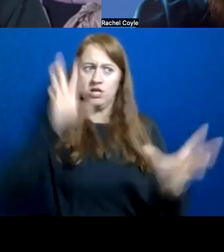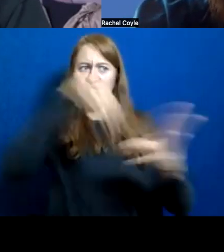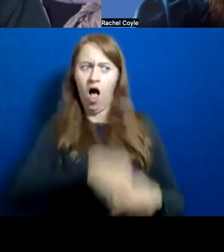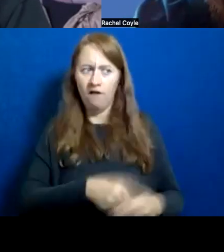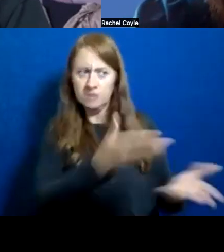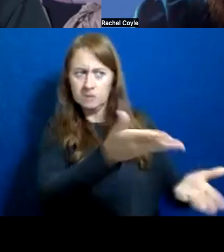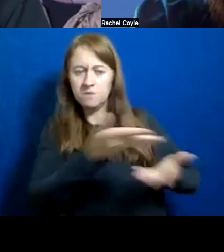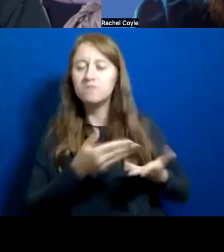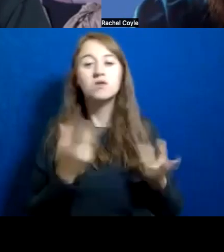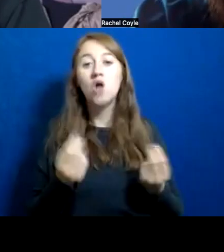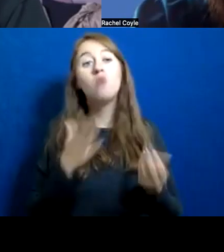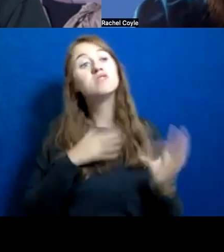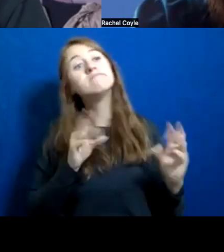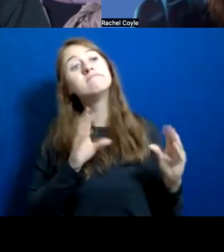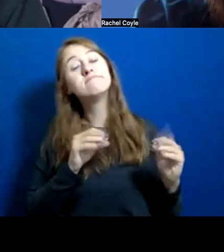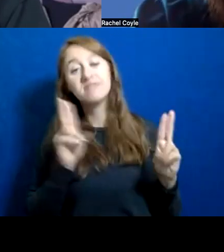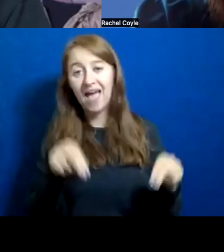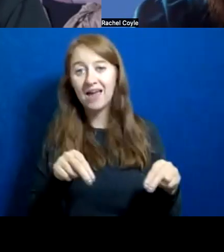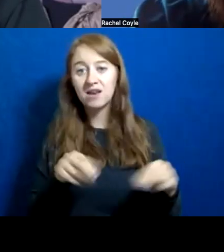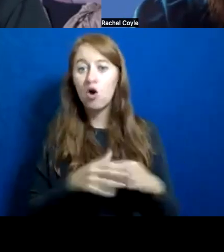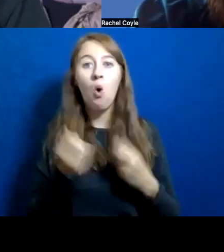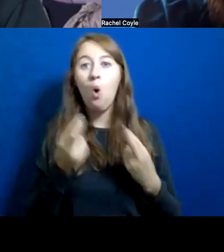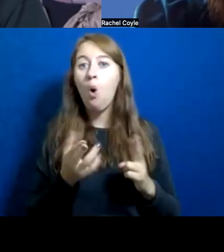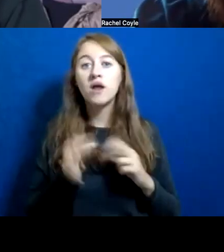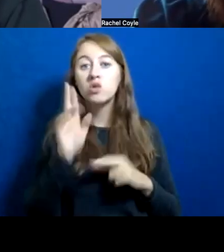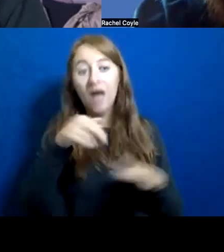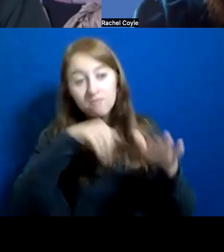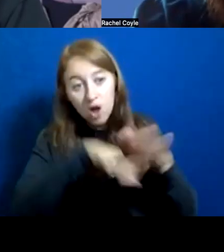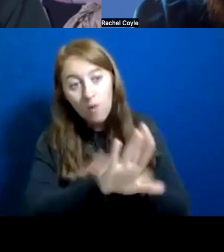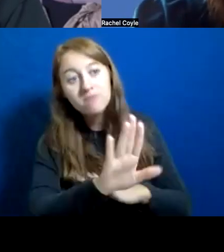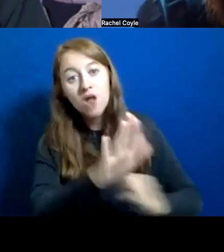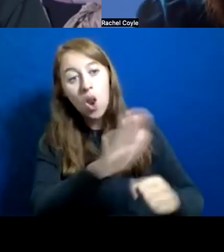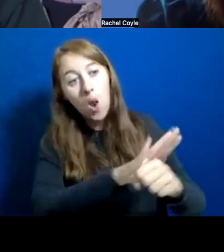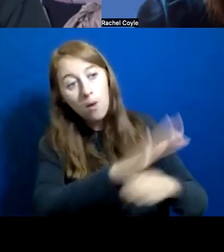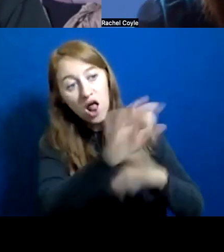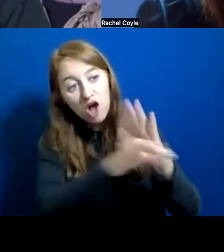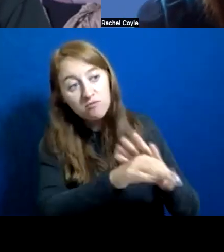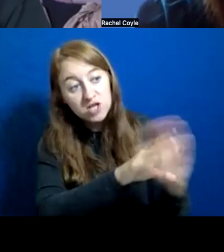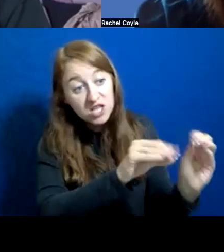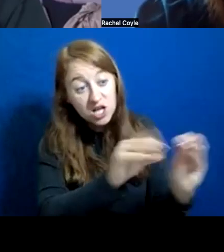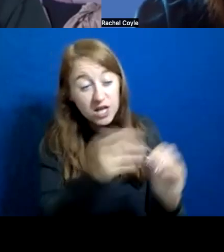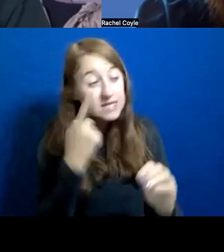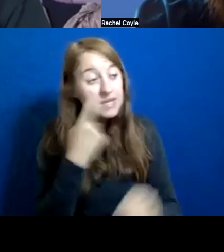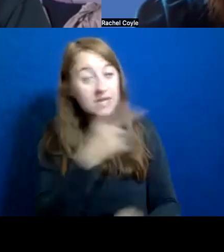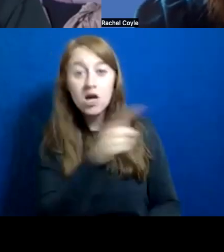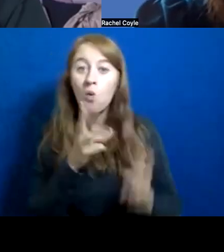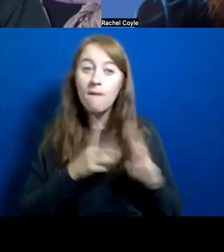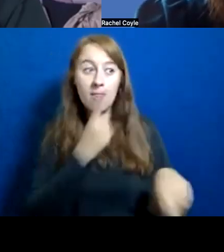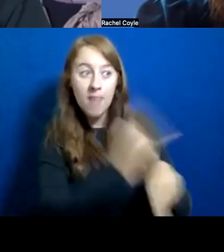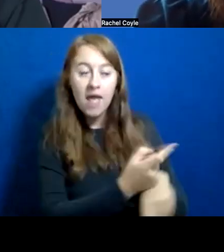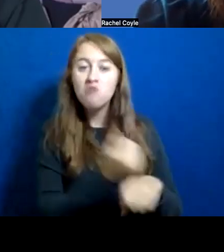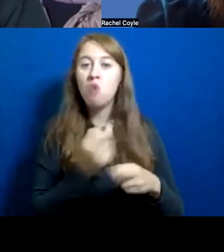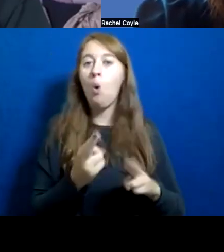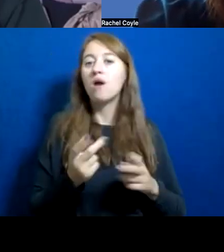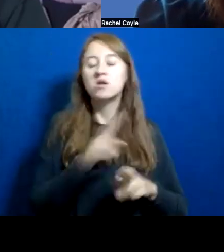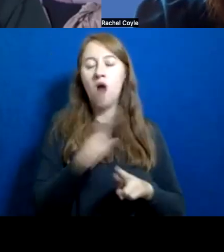to talk to the current elected councillors if you don't want to, but talk to the women that are in there, talk to the admin support, the